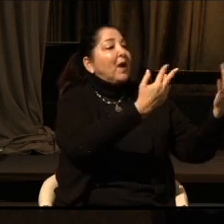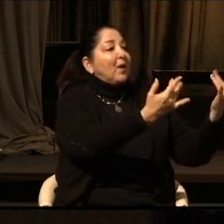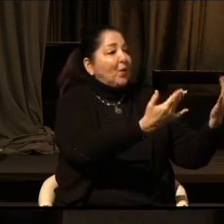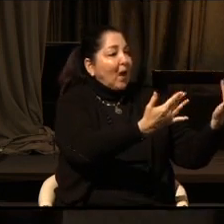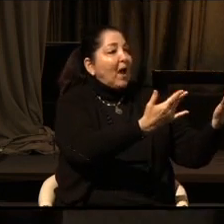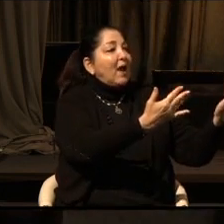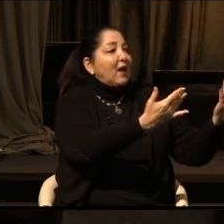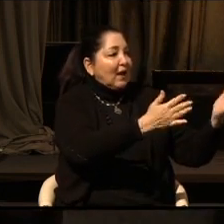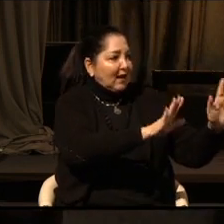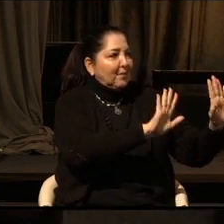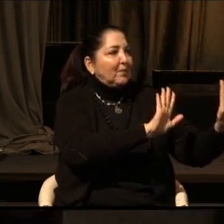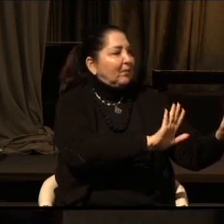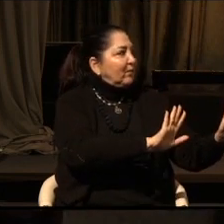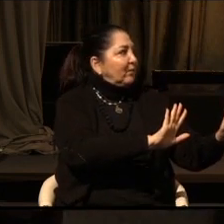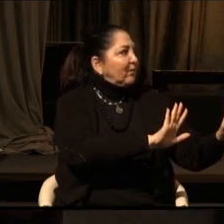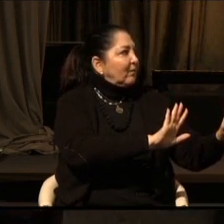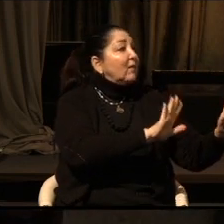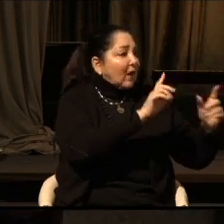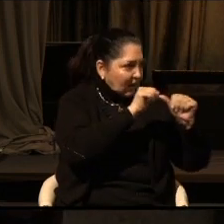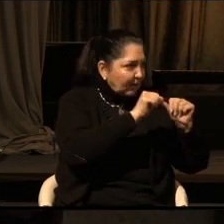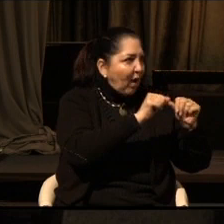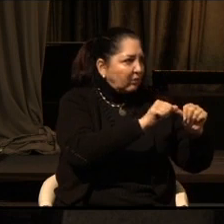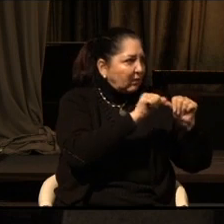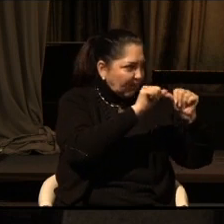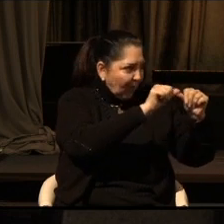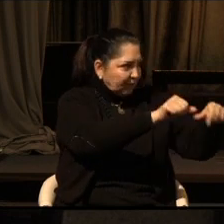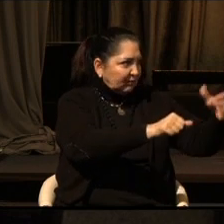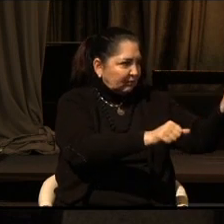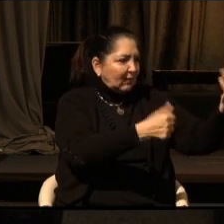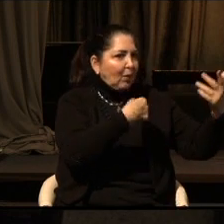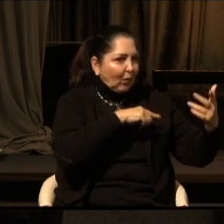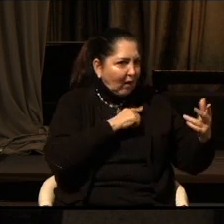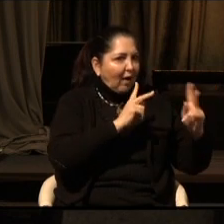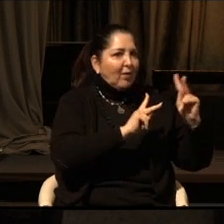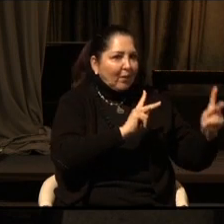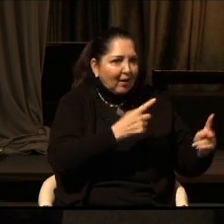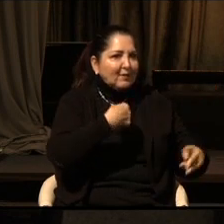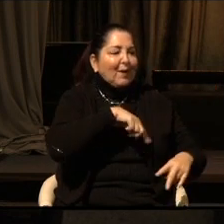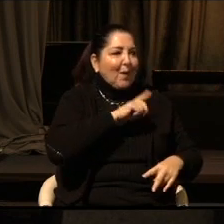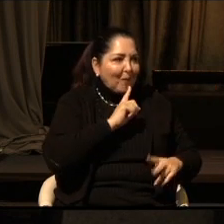we've been waiting. Keep going. We are the ones, we are the ones,